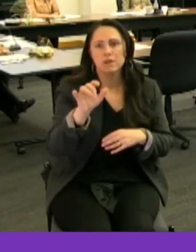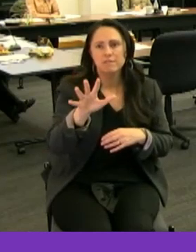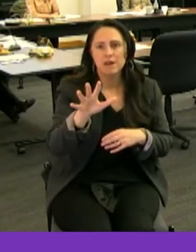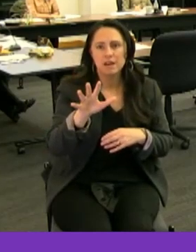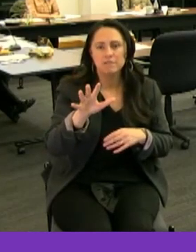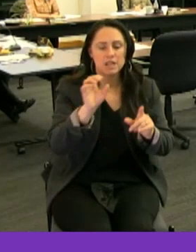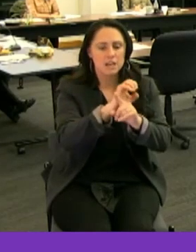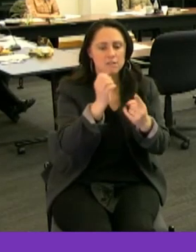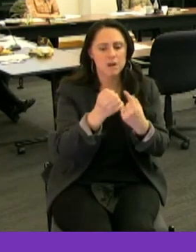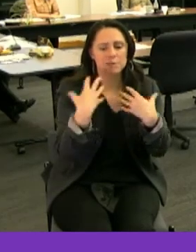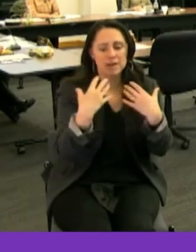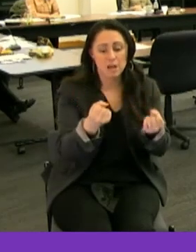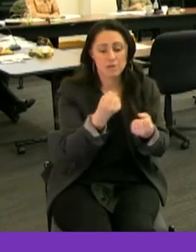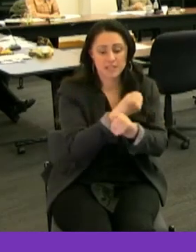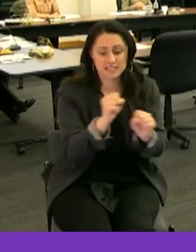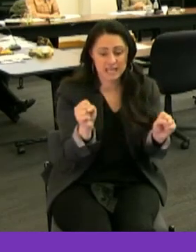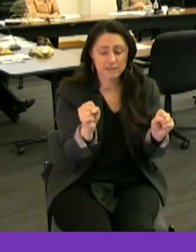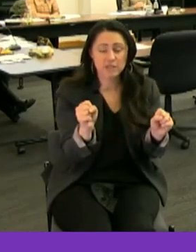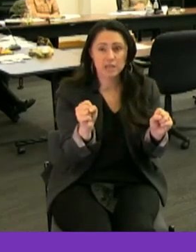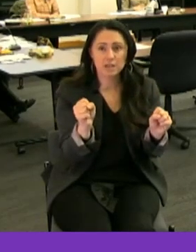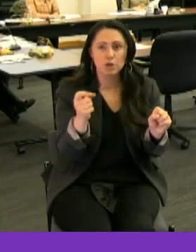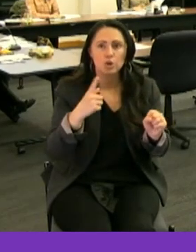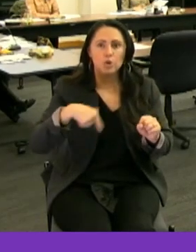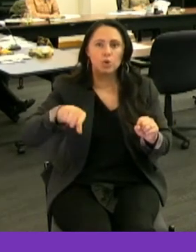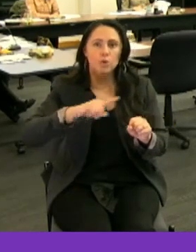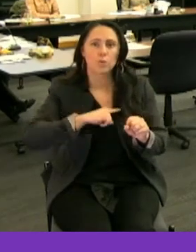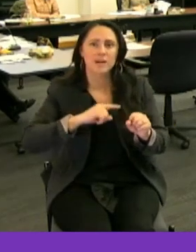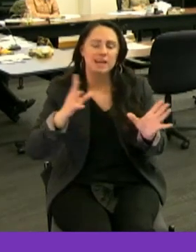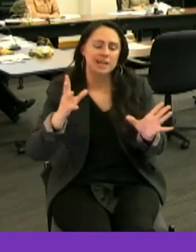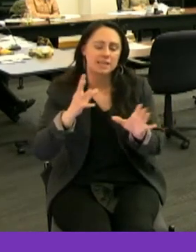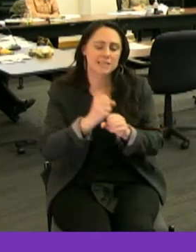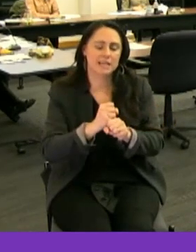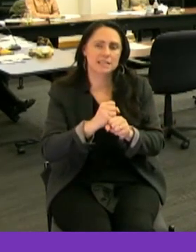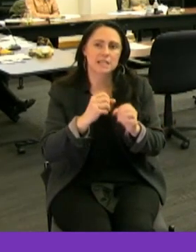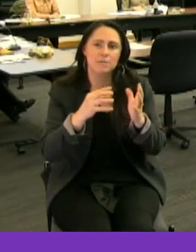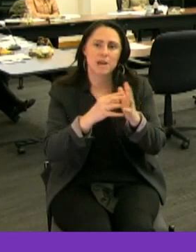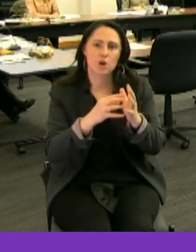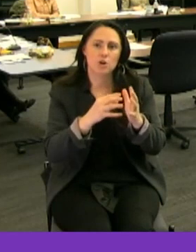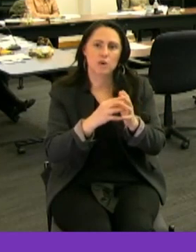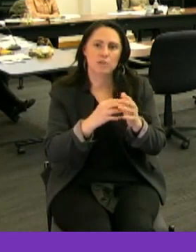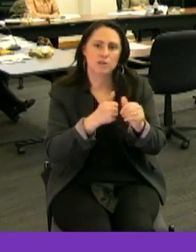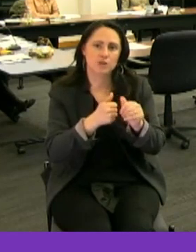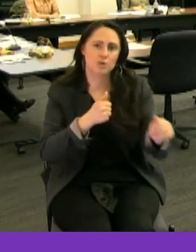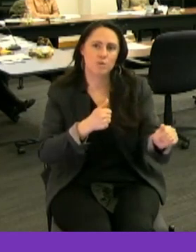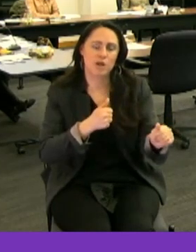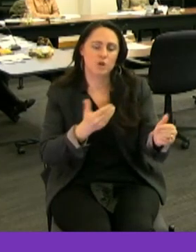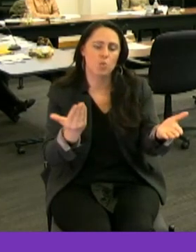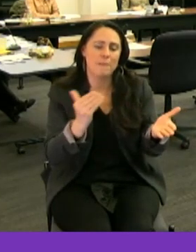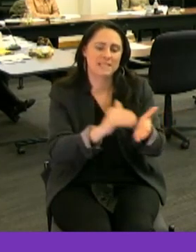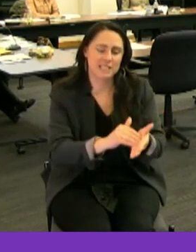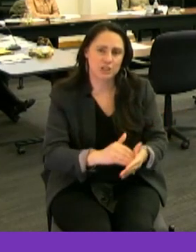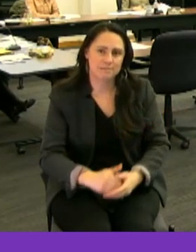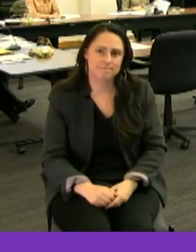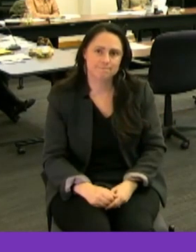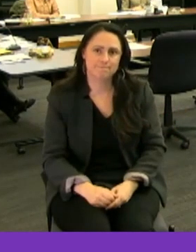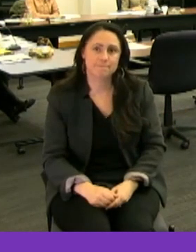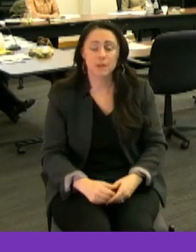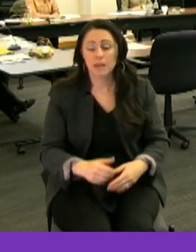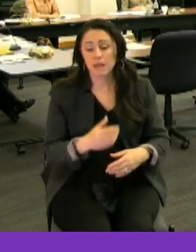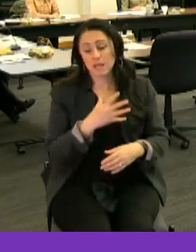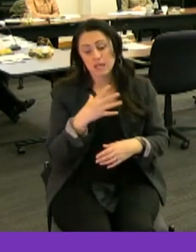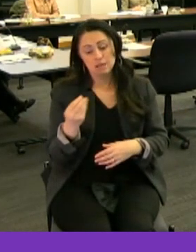7.5 environmental health and safety, we condensed a paragraph to avoid repetition.